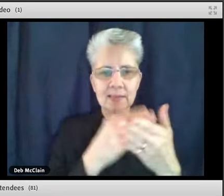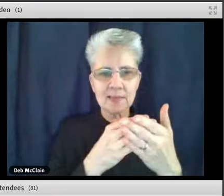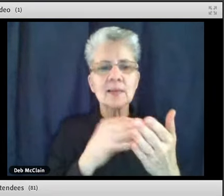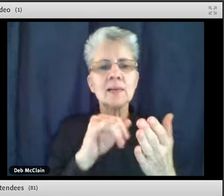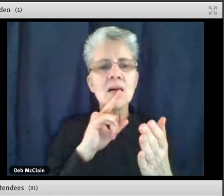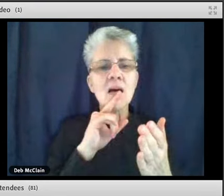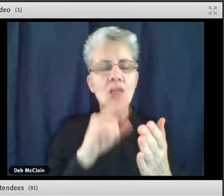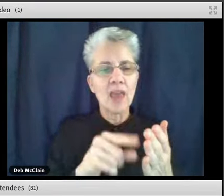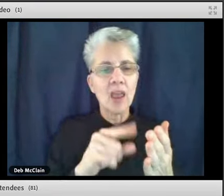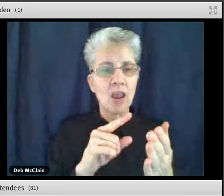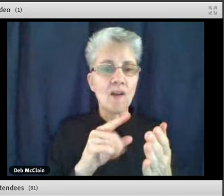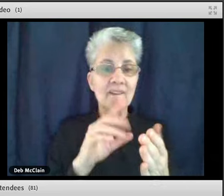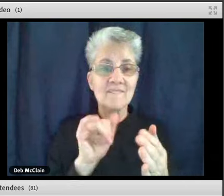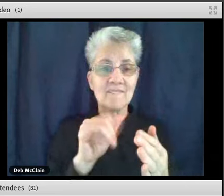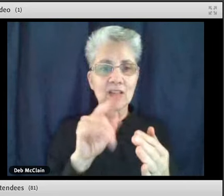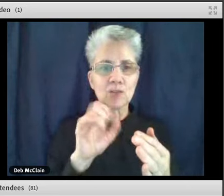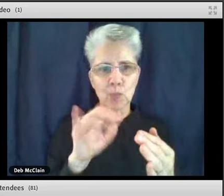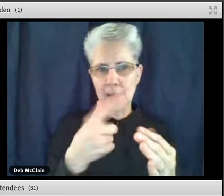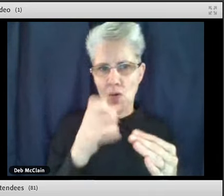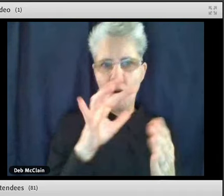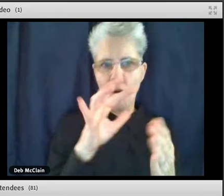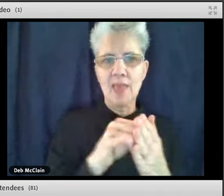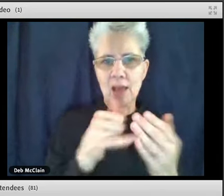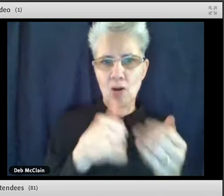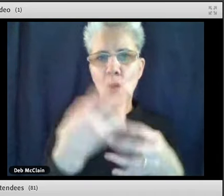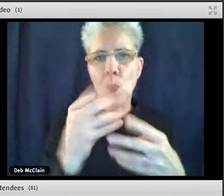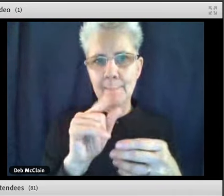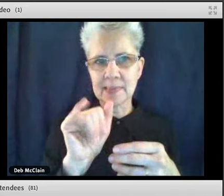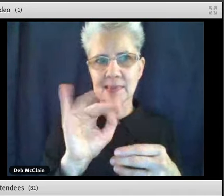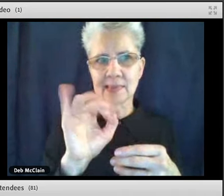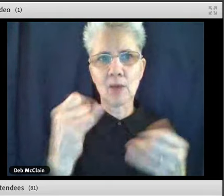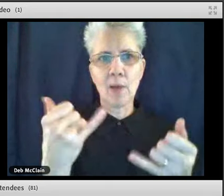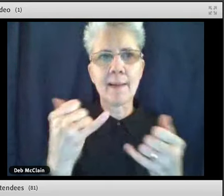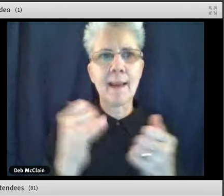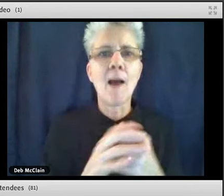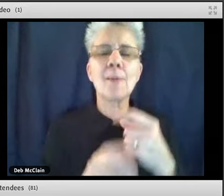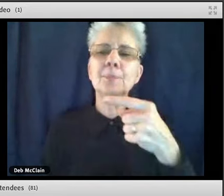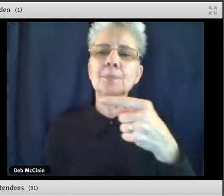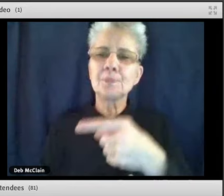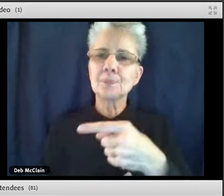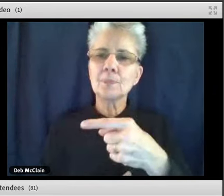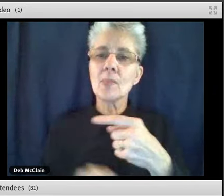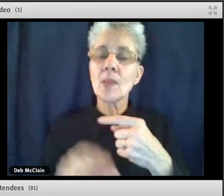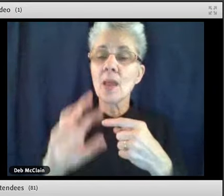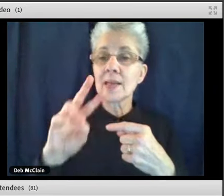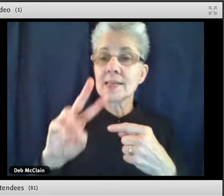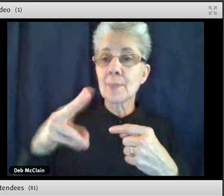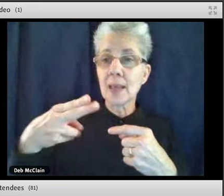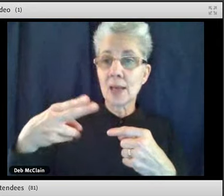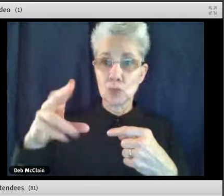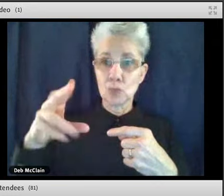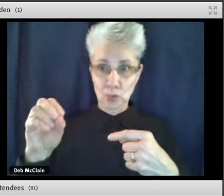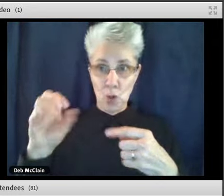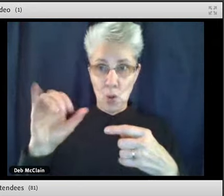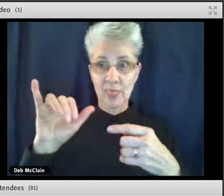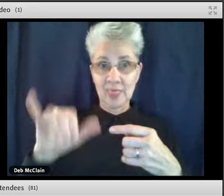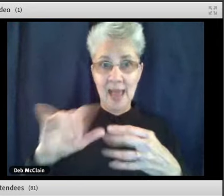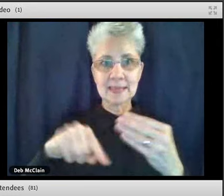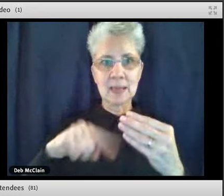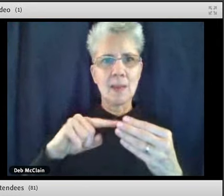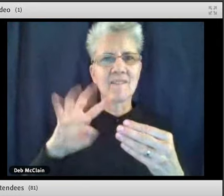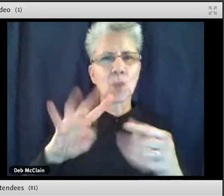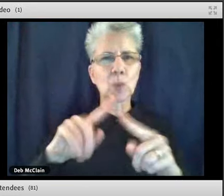the new coronavirus disease. Antibiotics are not effective. And so this is all from the World Health Organization. It's got some good